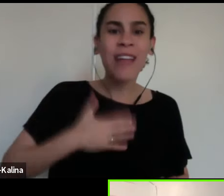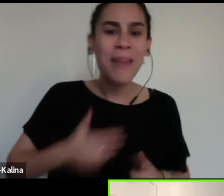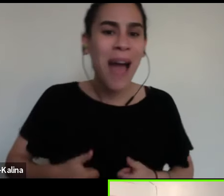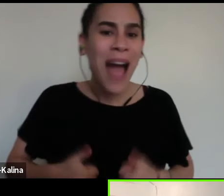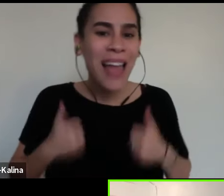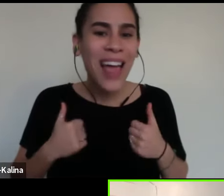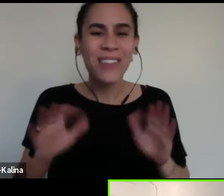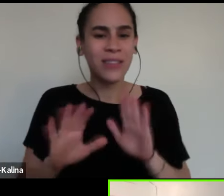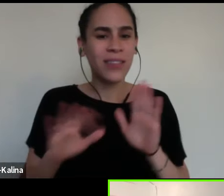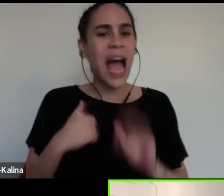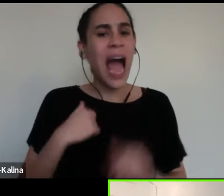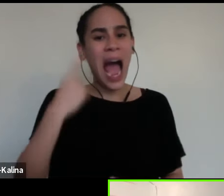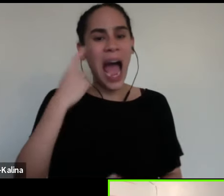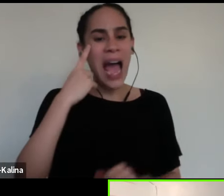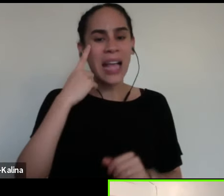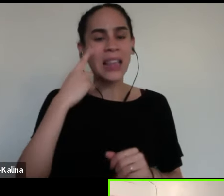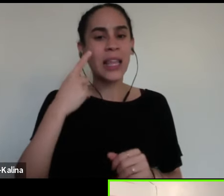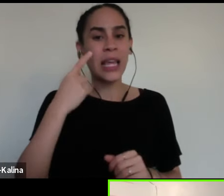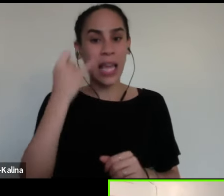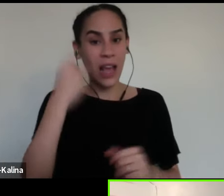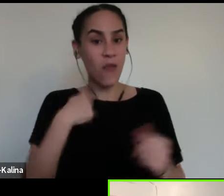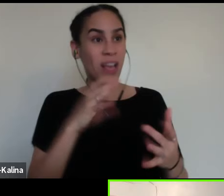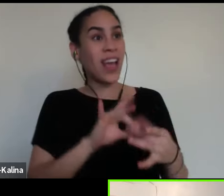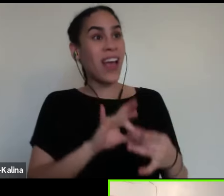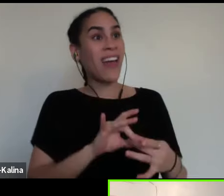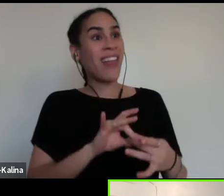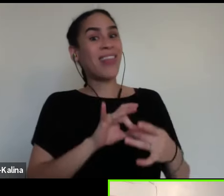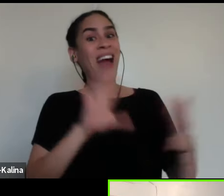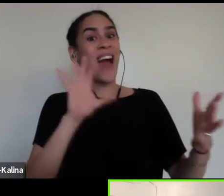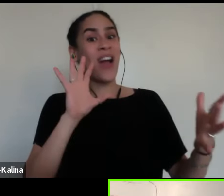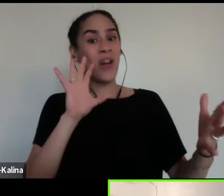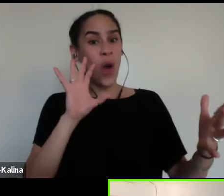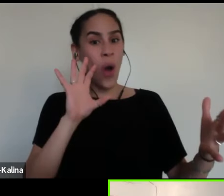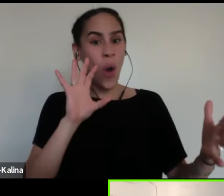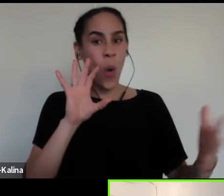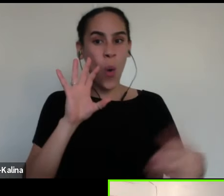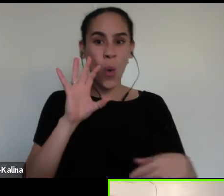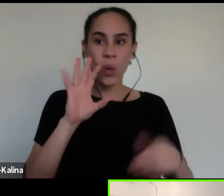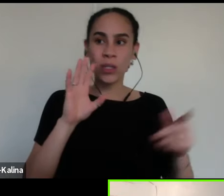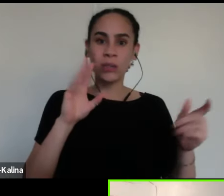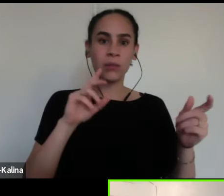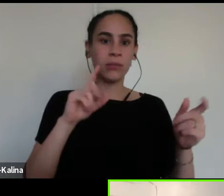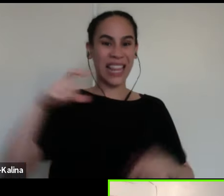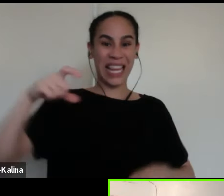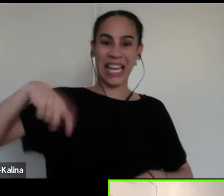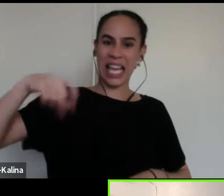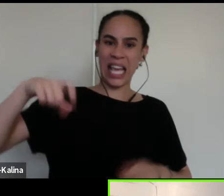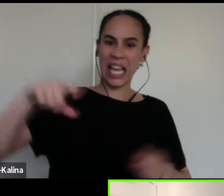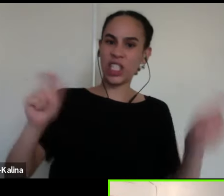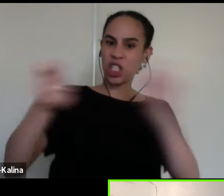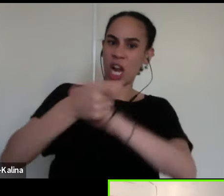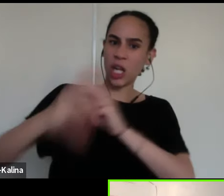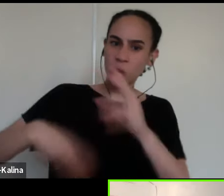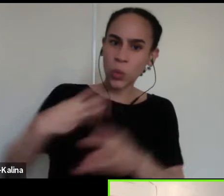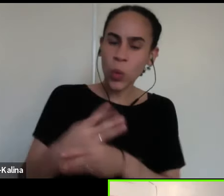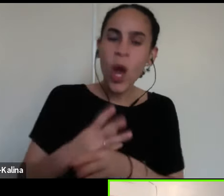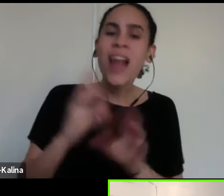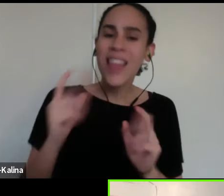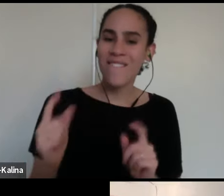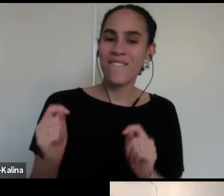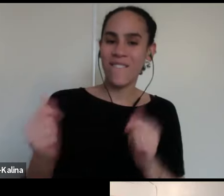the sooner we can let go of needing the world to change, the faster we can get back to